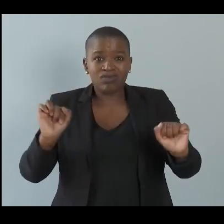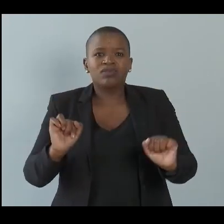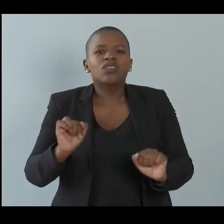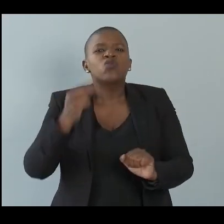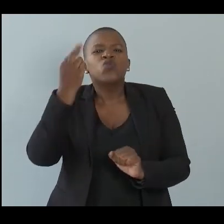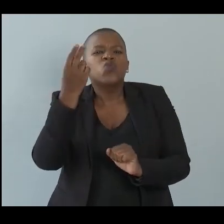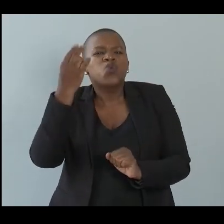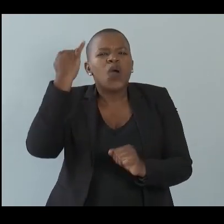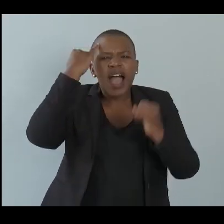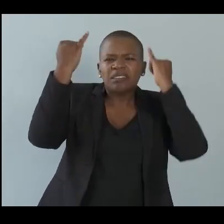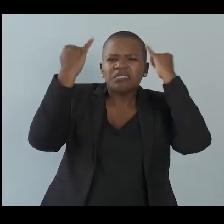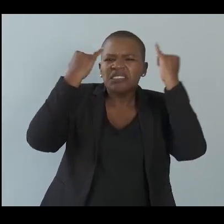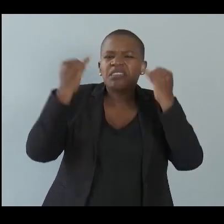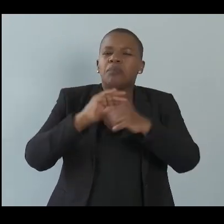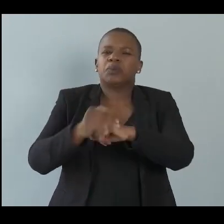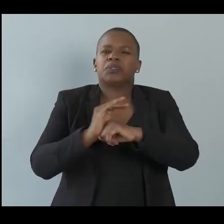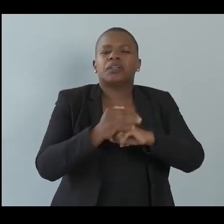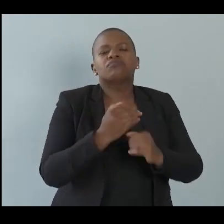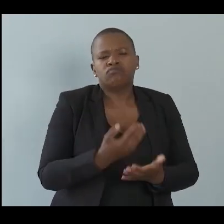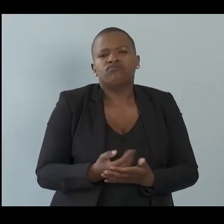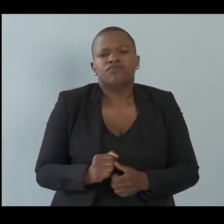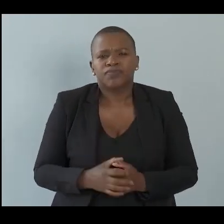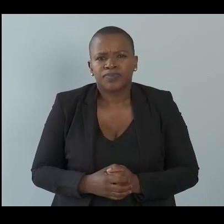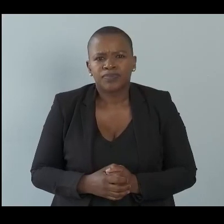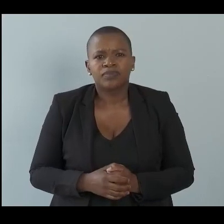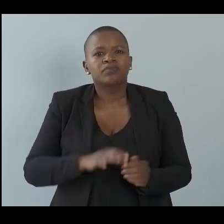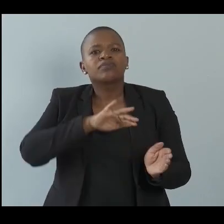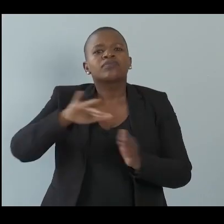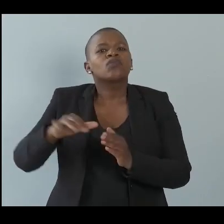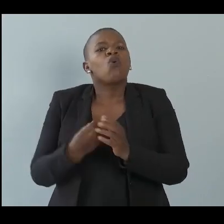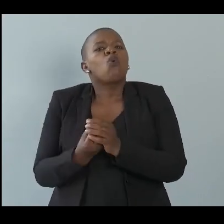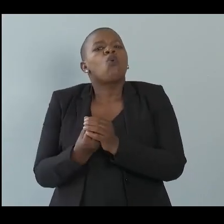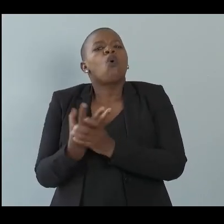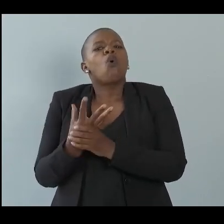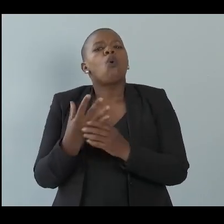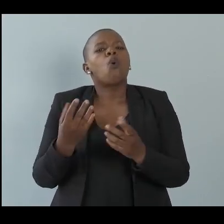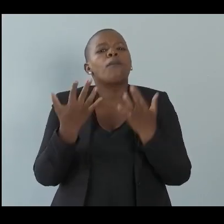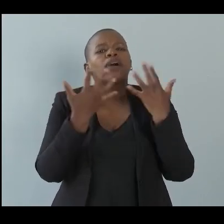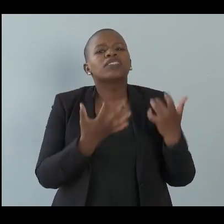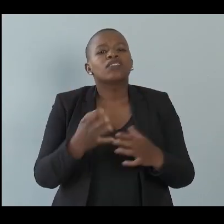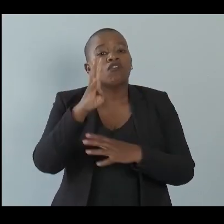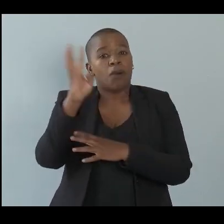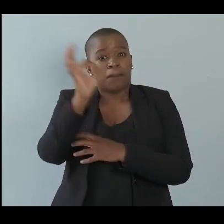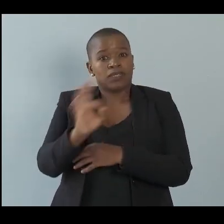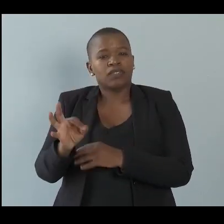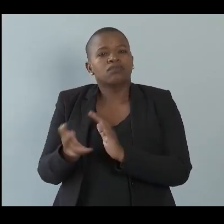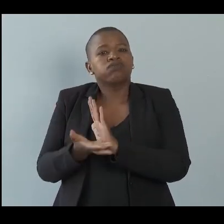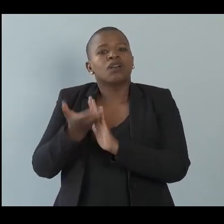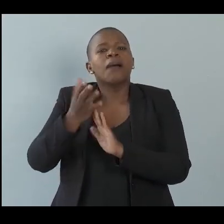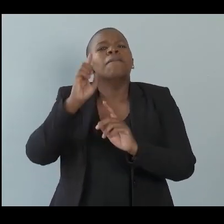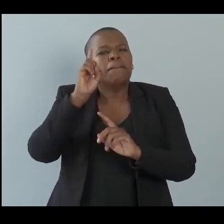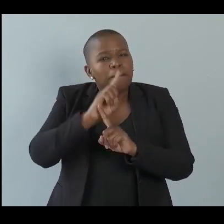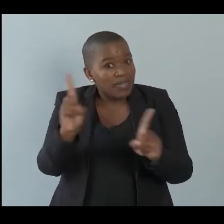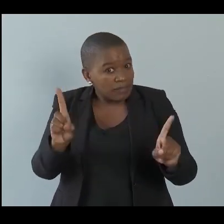competitive. Turning to our revenue, our growth from continued operations was 4%. However, this only includes 4 months of